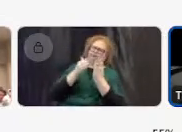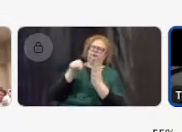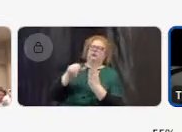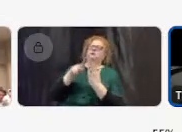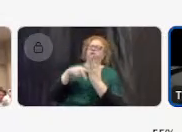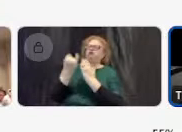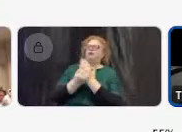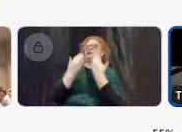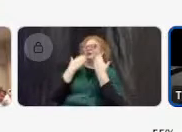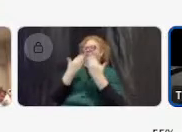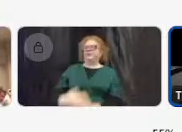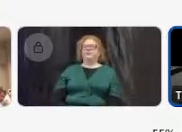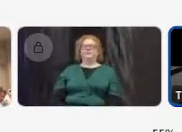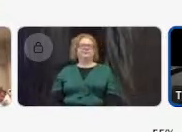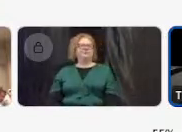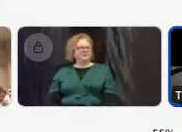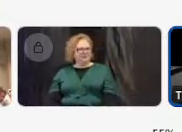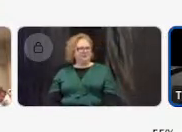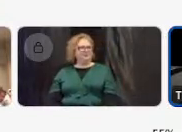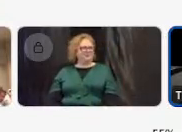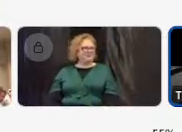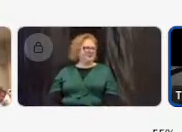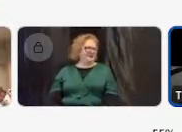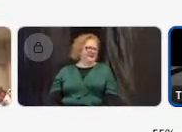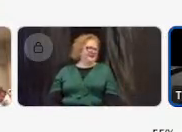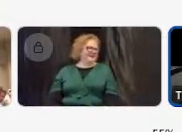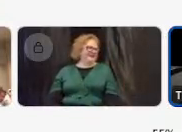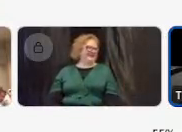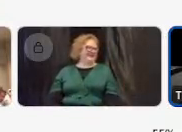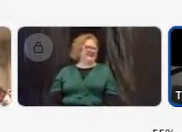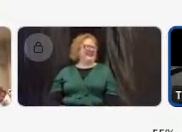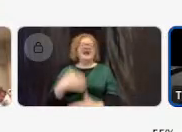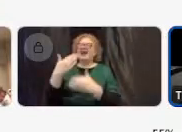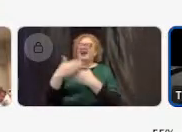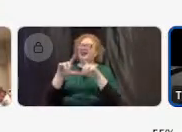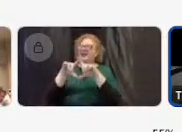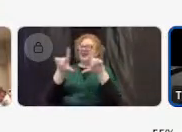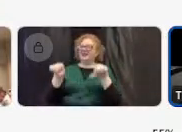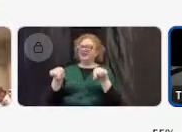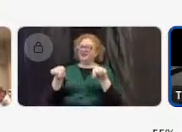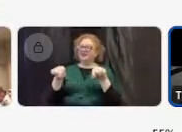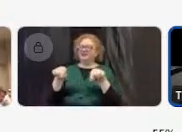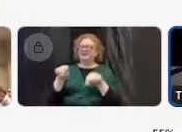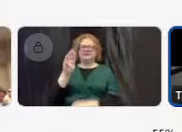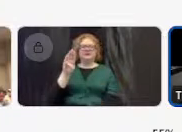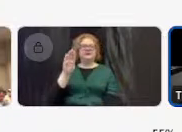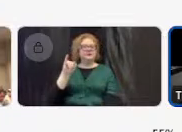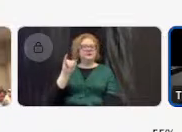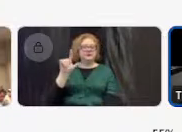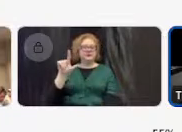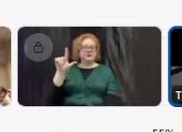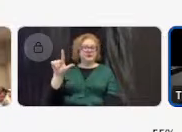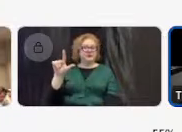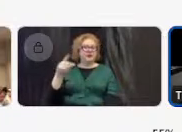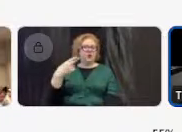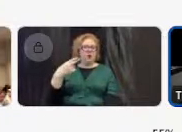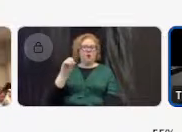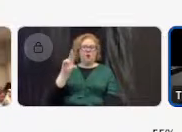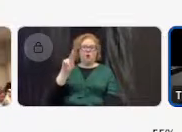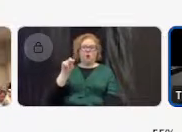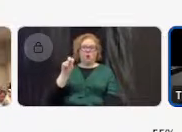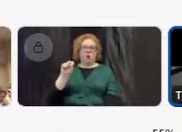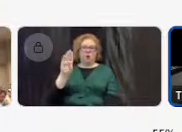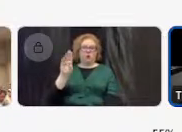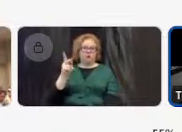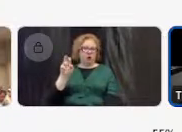you. All right, we have the next card here. It is Bill Hornsberger, if I'm